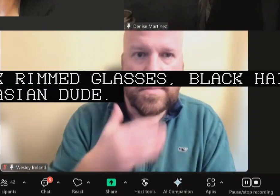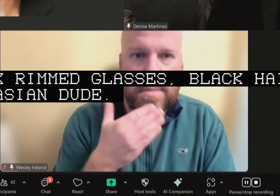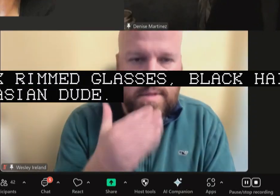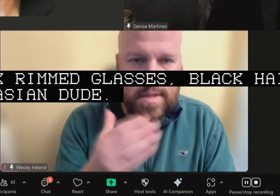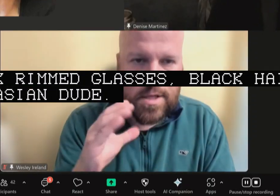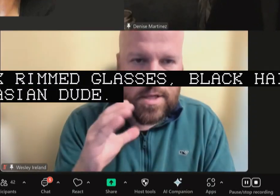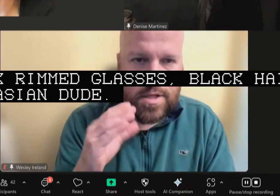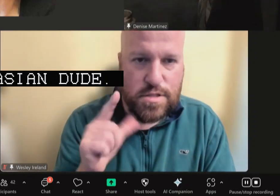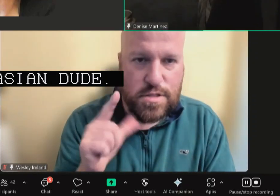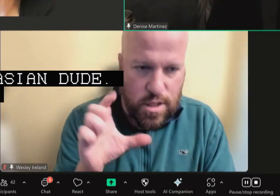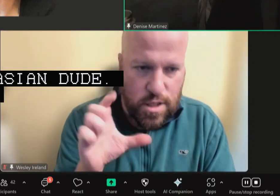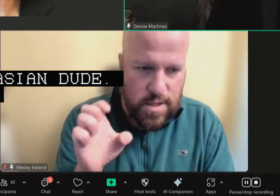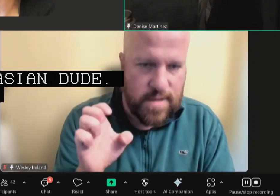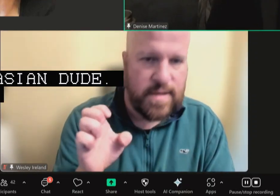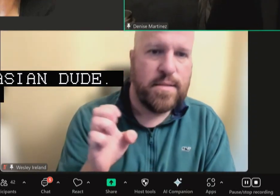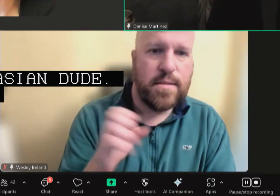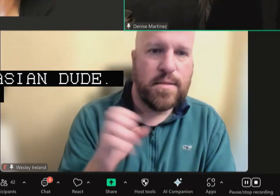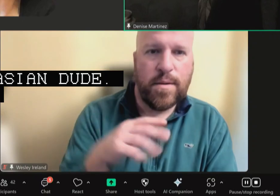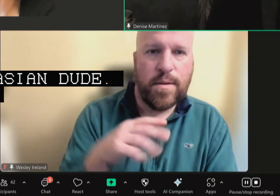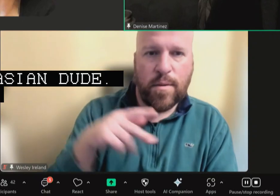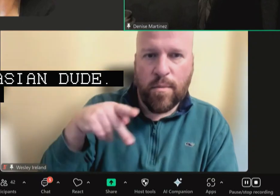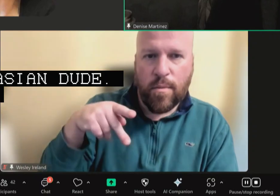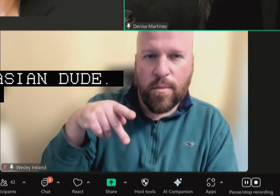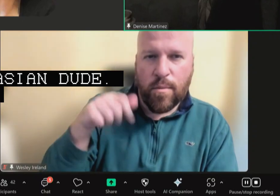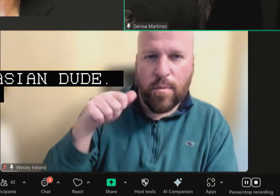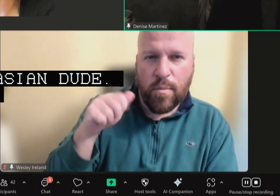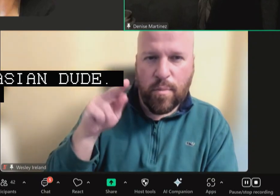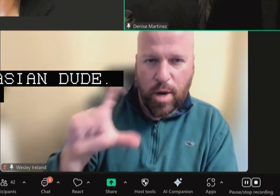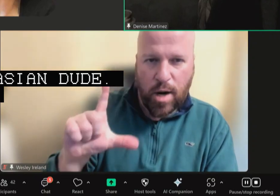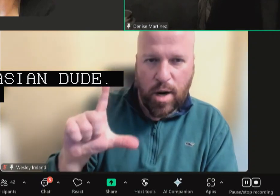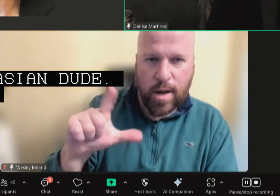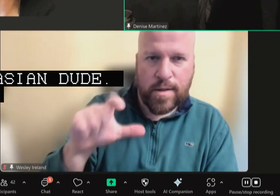Thank you. Thank you. Thank you, Charlie.